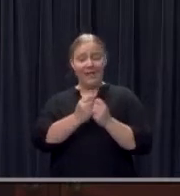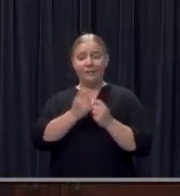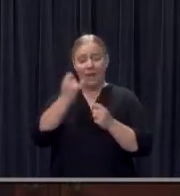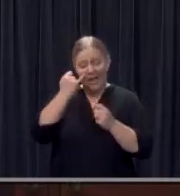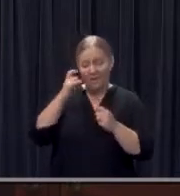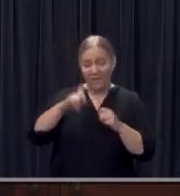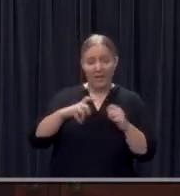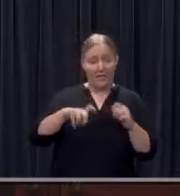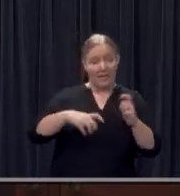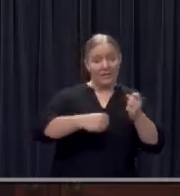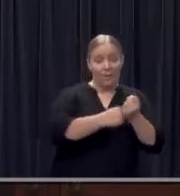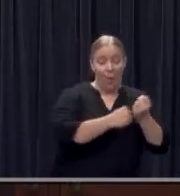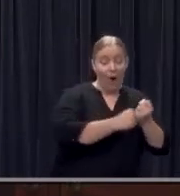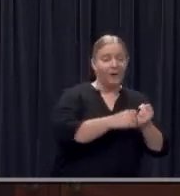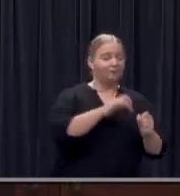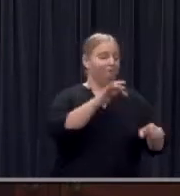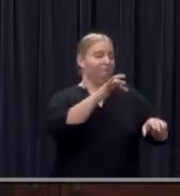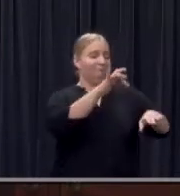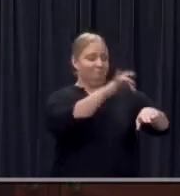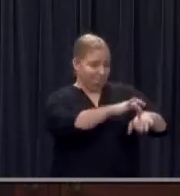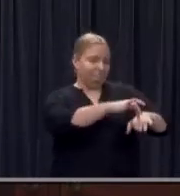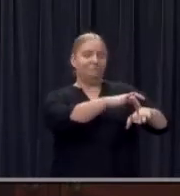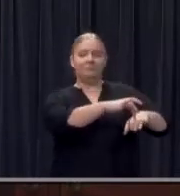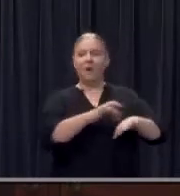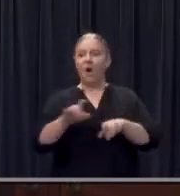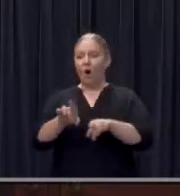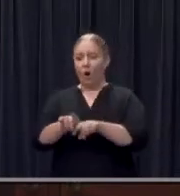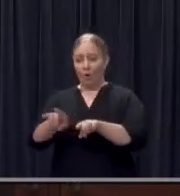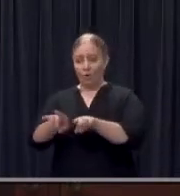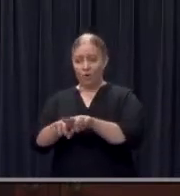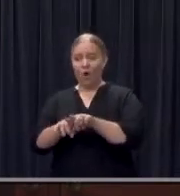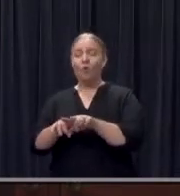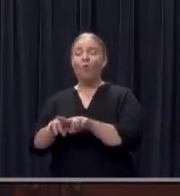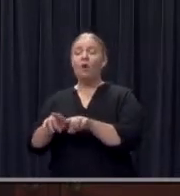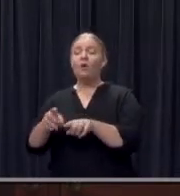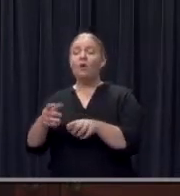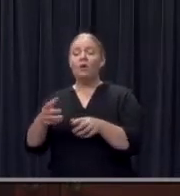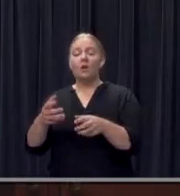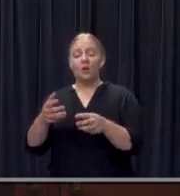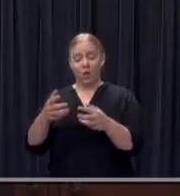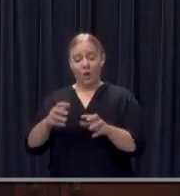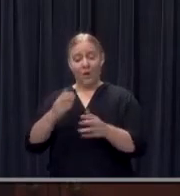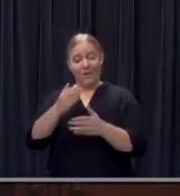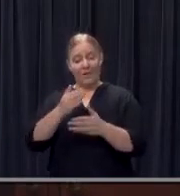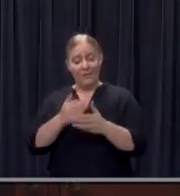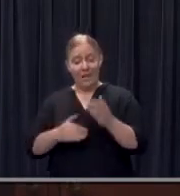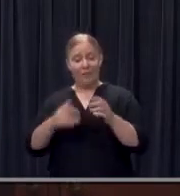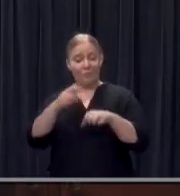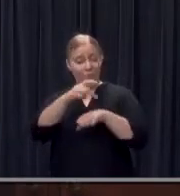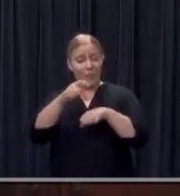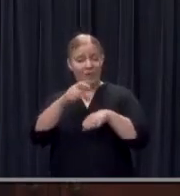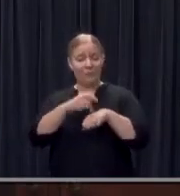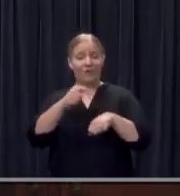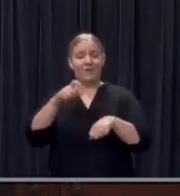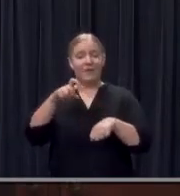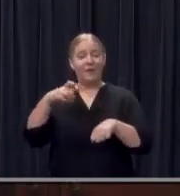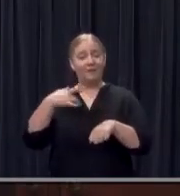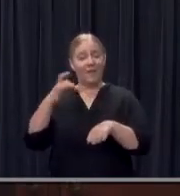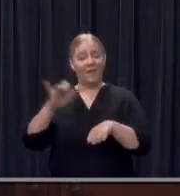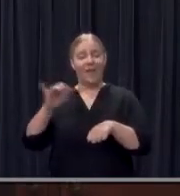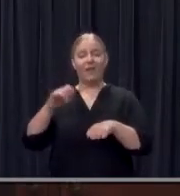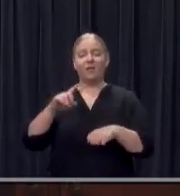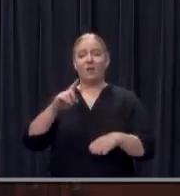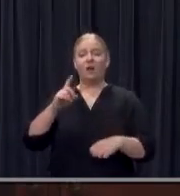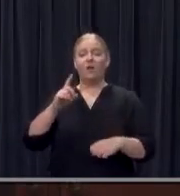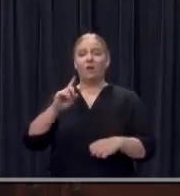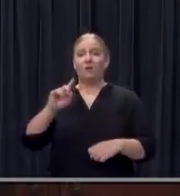it. But again, we also want to, not have some of our principals have to wear running shoes every day to do nothing but run the